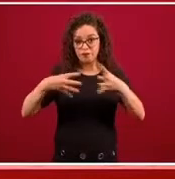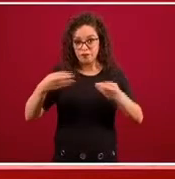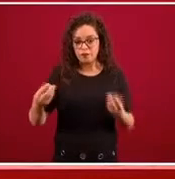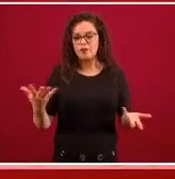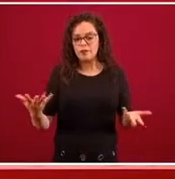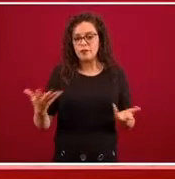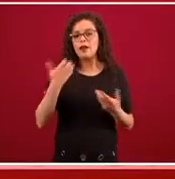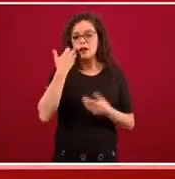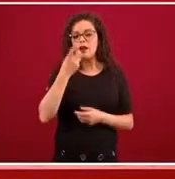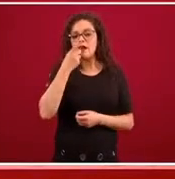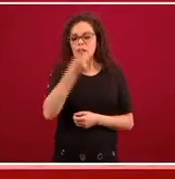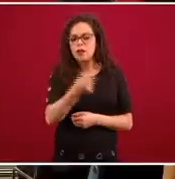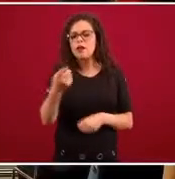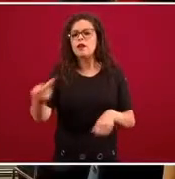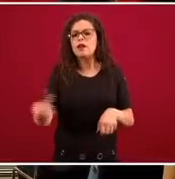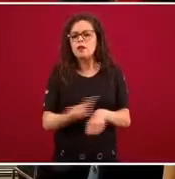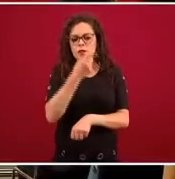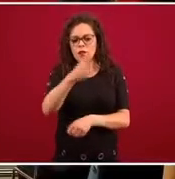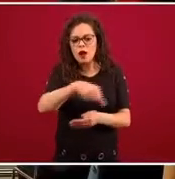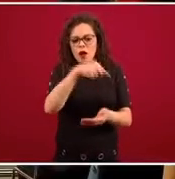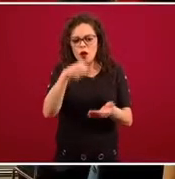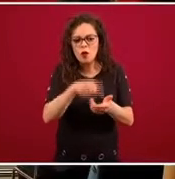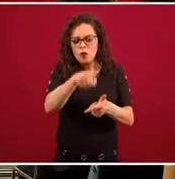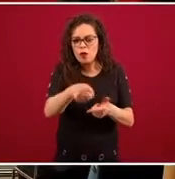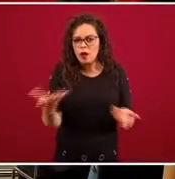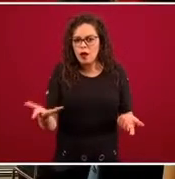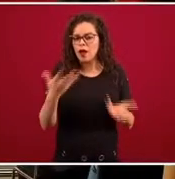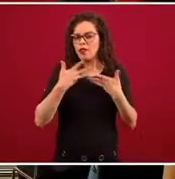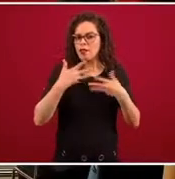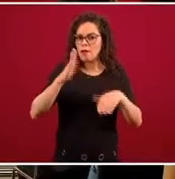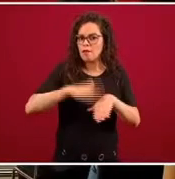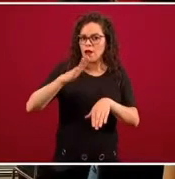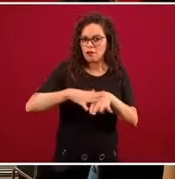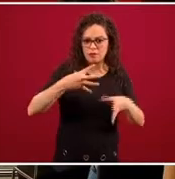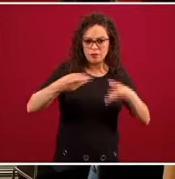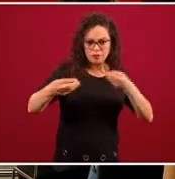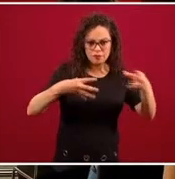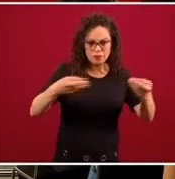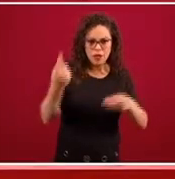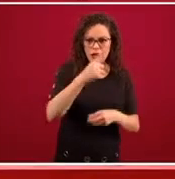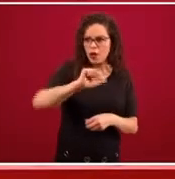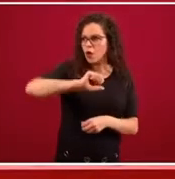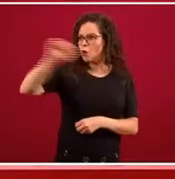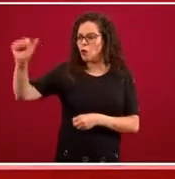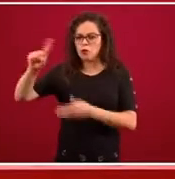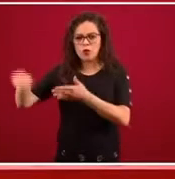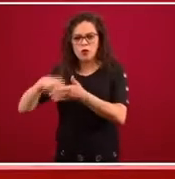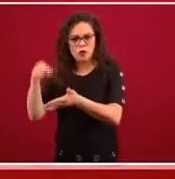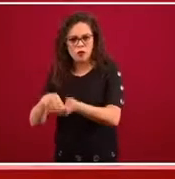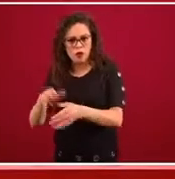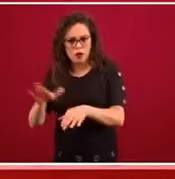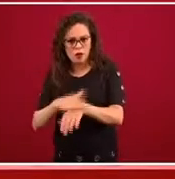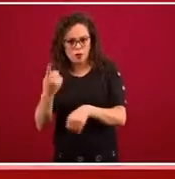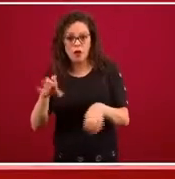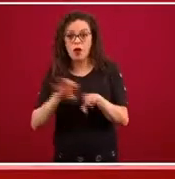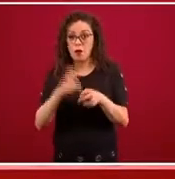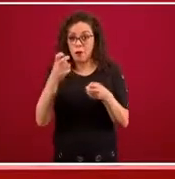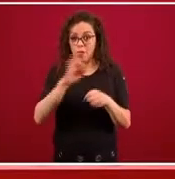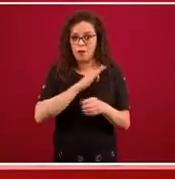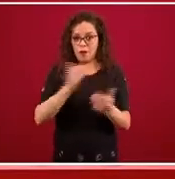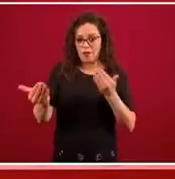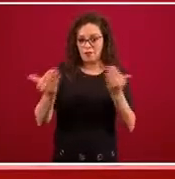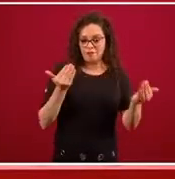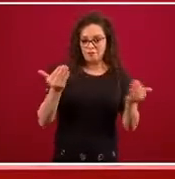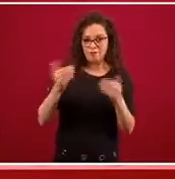the national level, because those communities and those municipalities in which the transmission is stronger, something